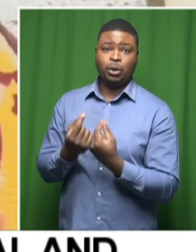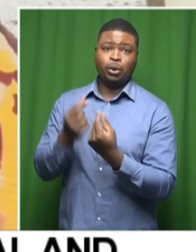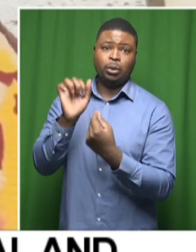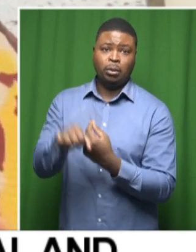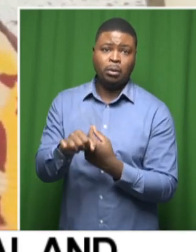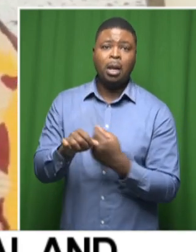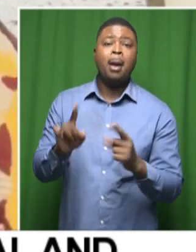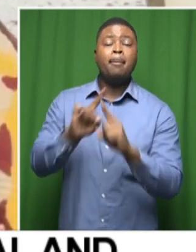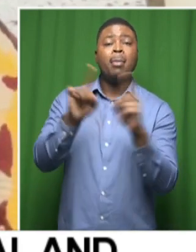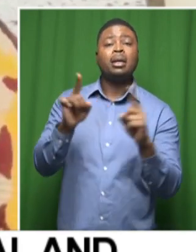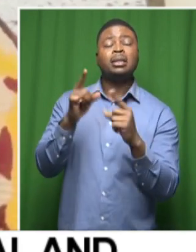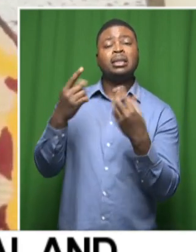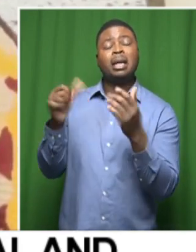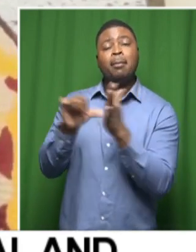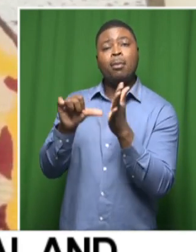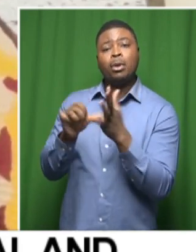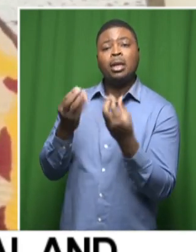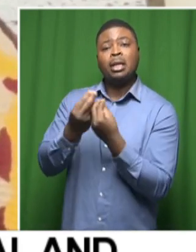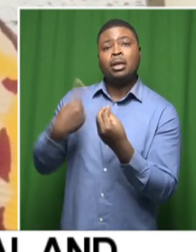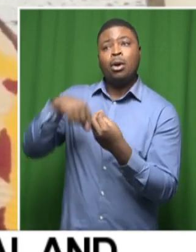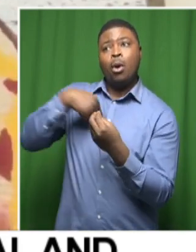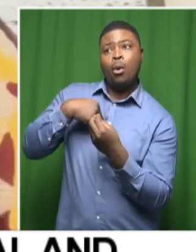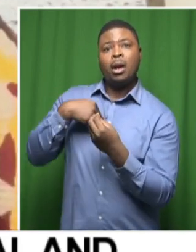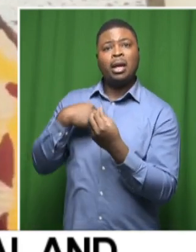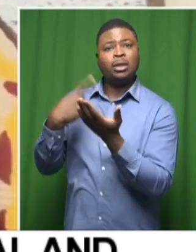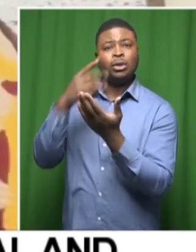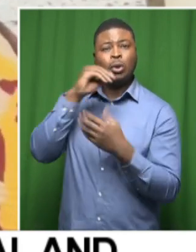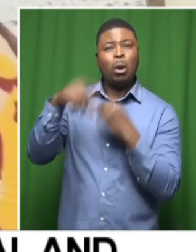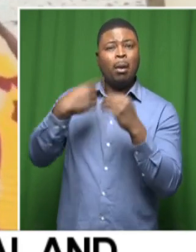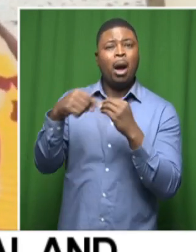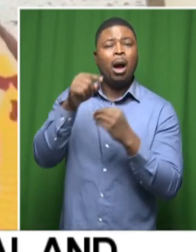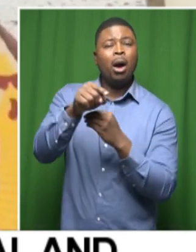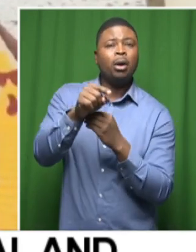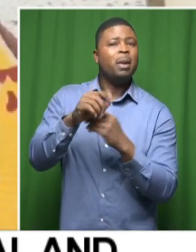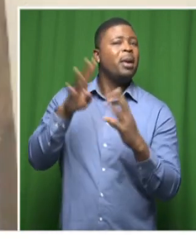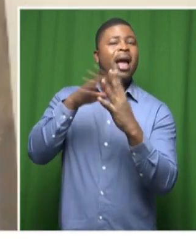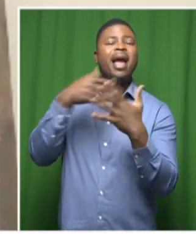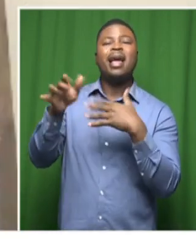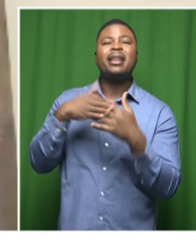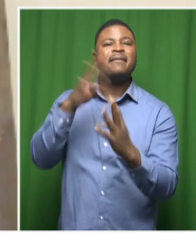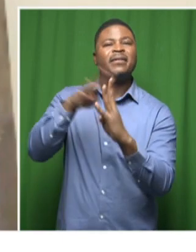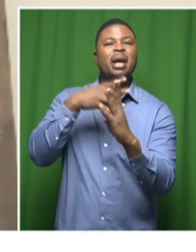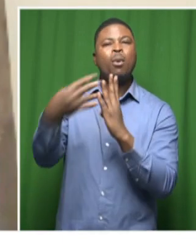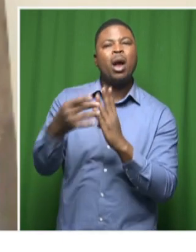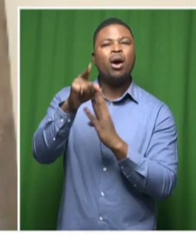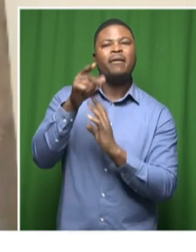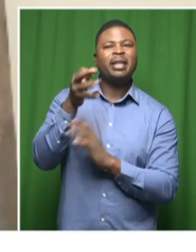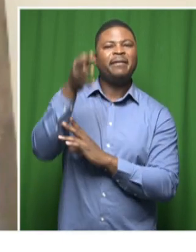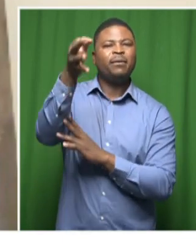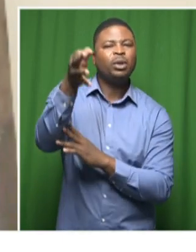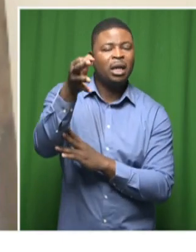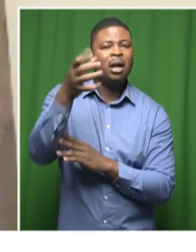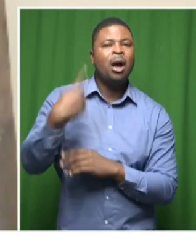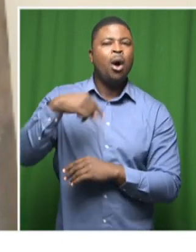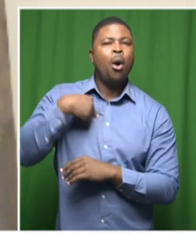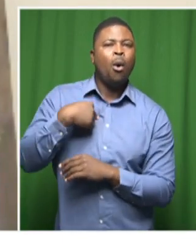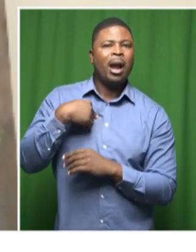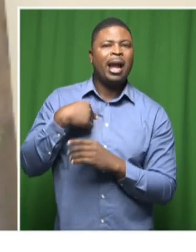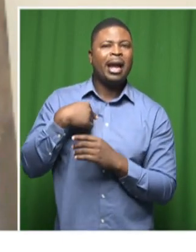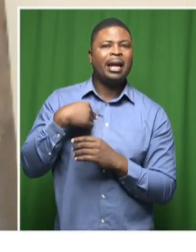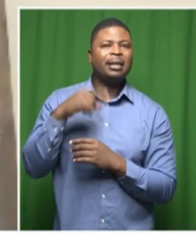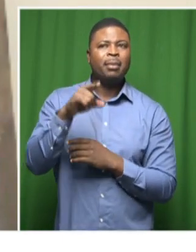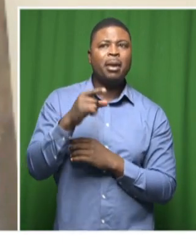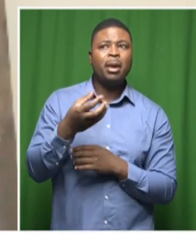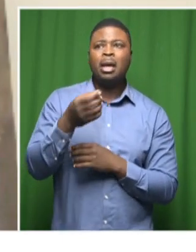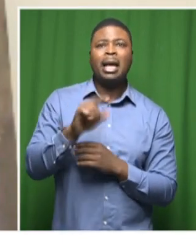about any framework of the future and in any of the contexts in which we do, I think we struggle with the idea of things not being either